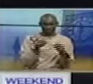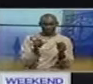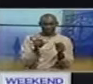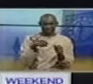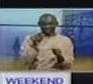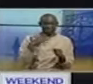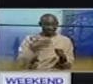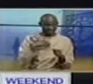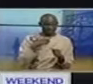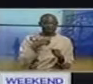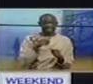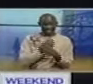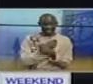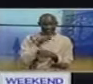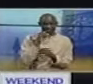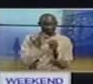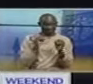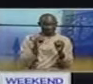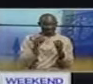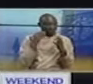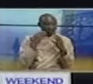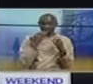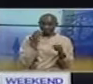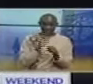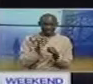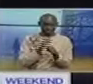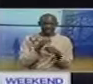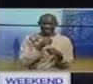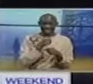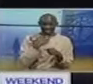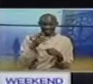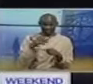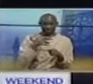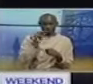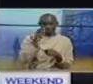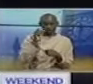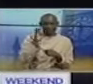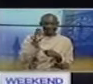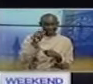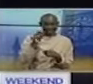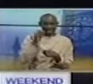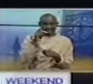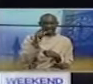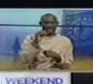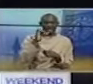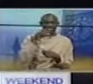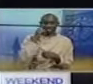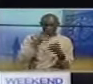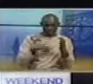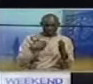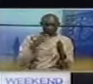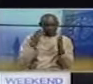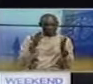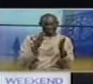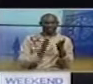he's not everyone's cup of tea, and many love to hate him. Controversial blogger Robert Alai tonight tells us about his big